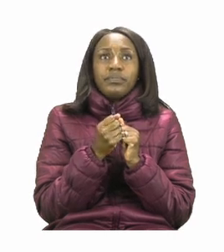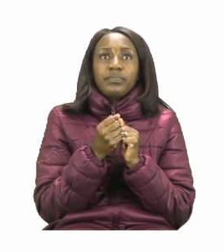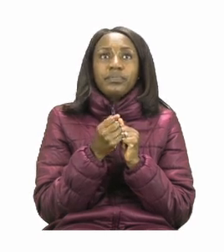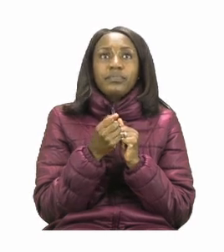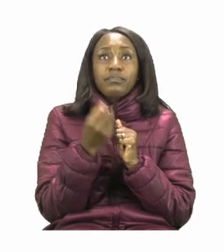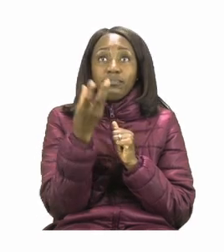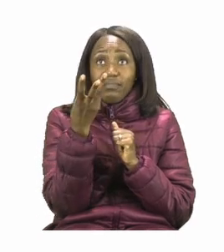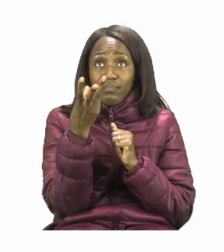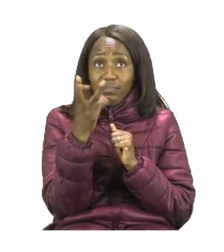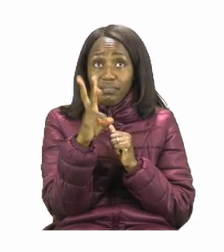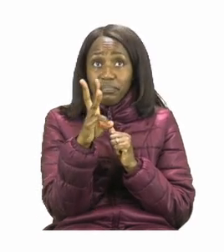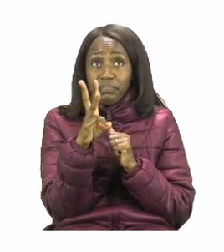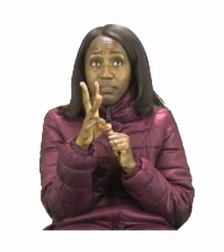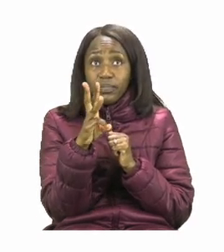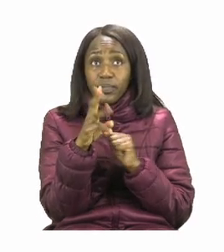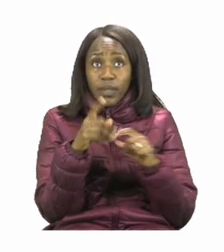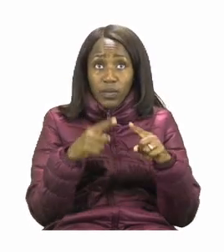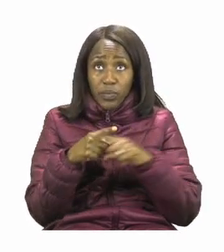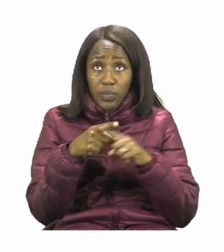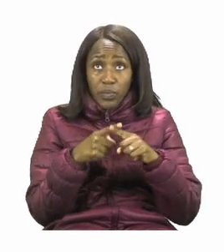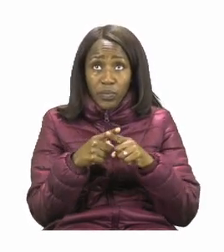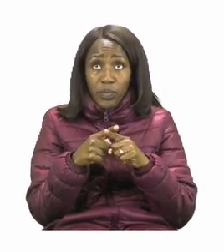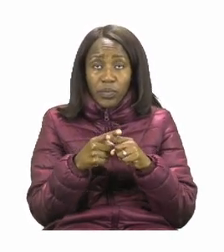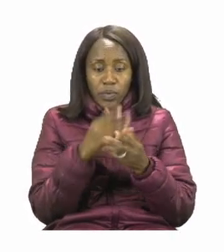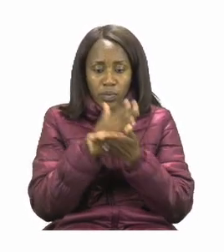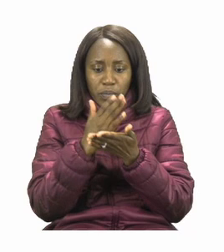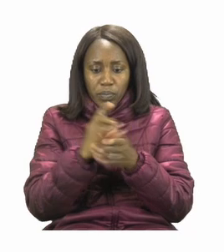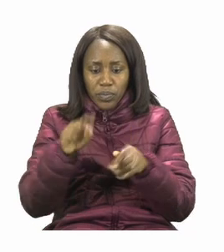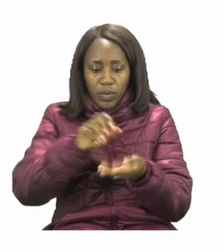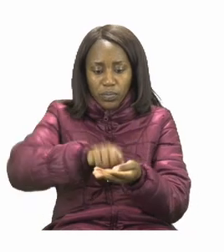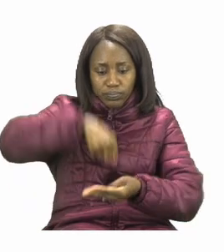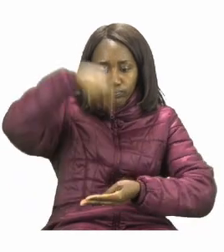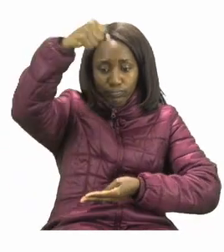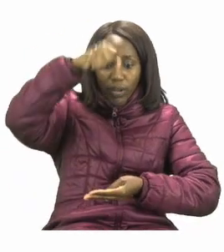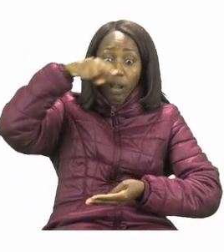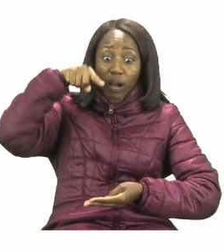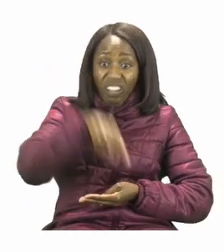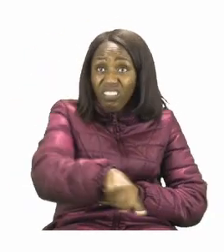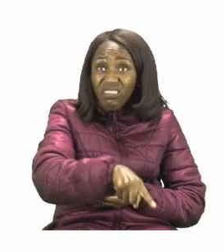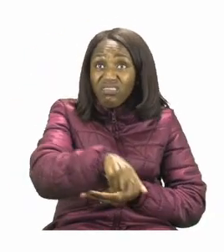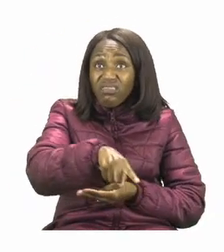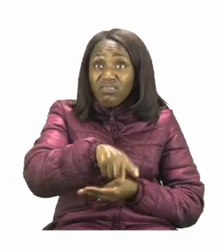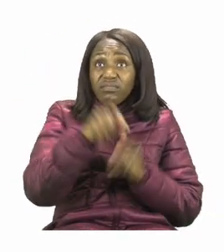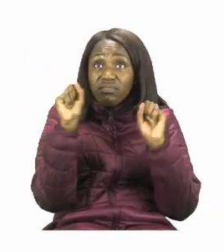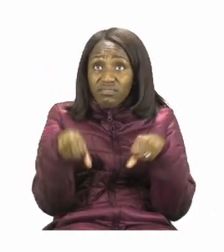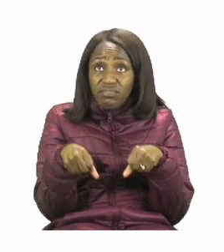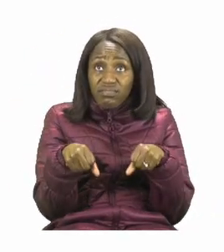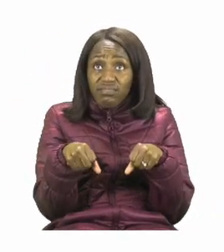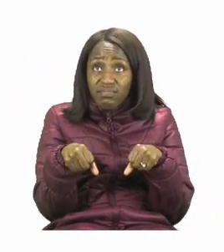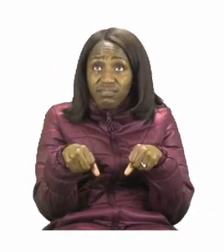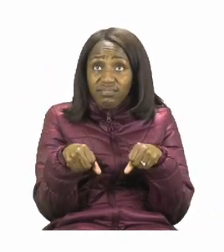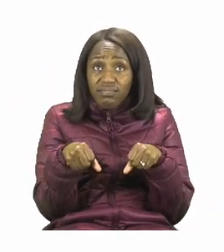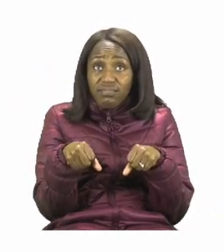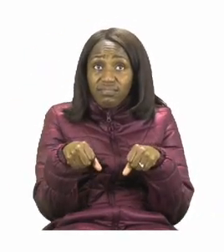Number 6 says, should we place a knife in a